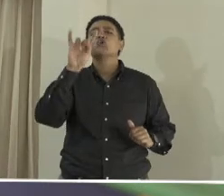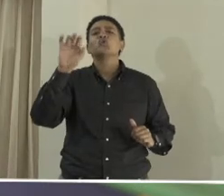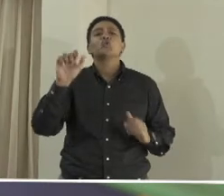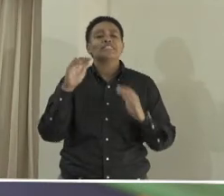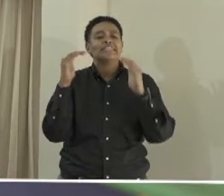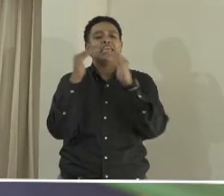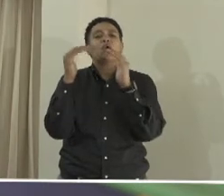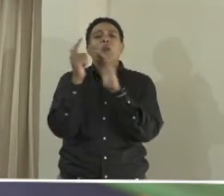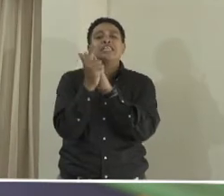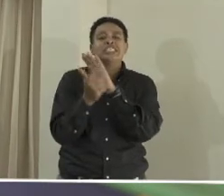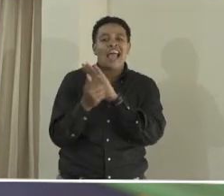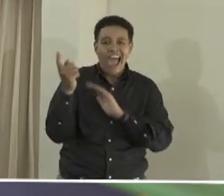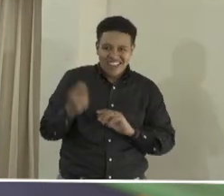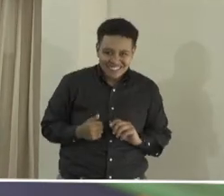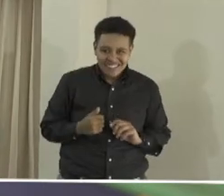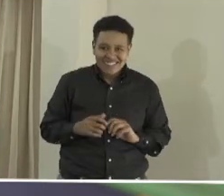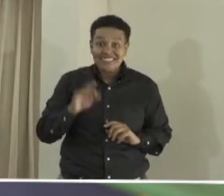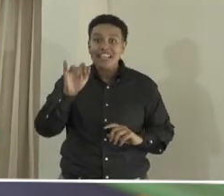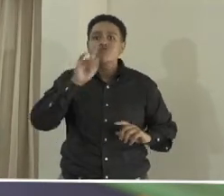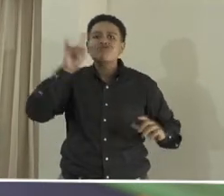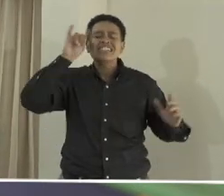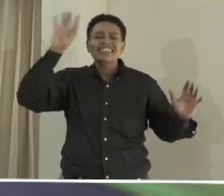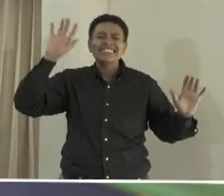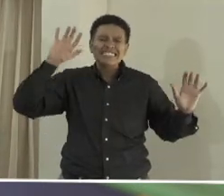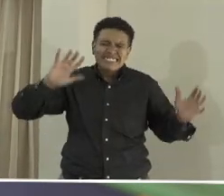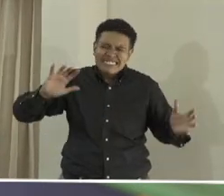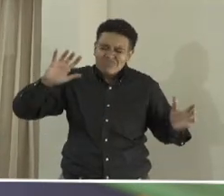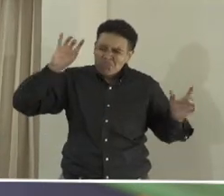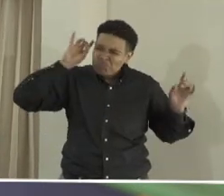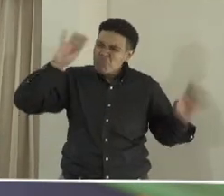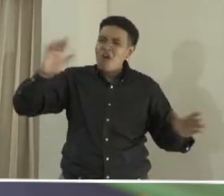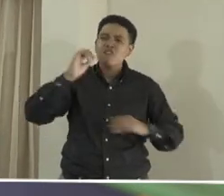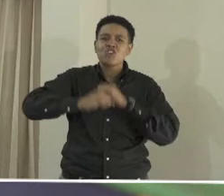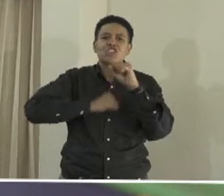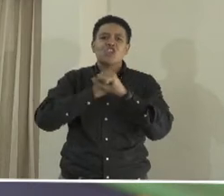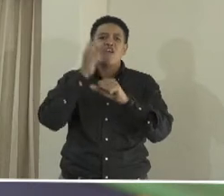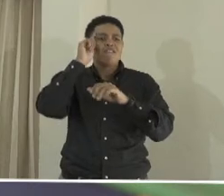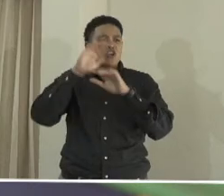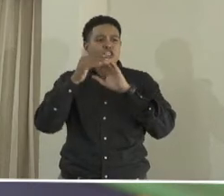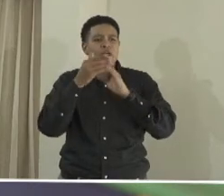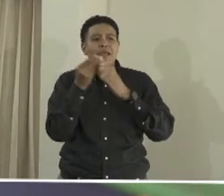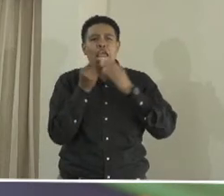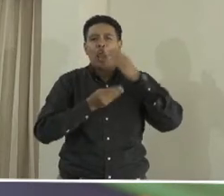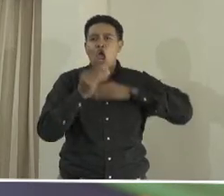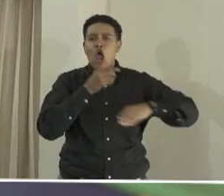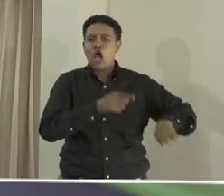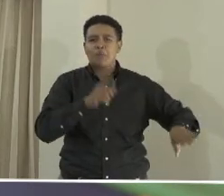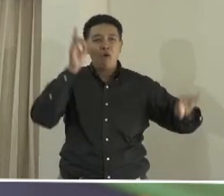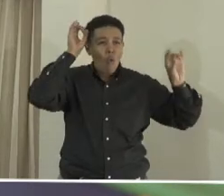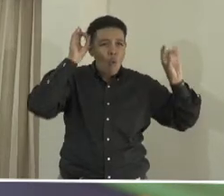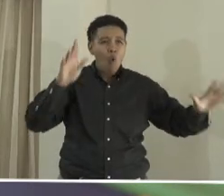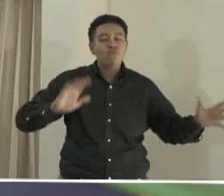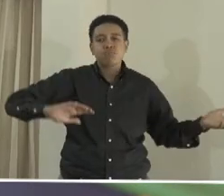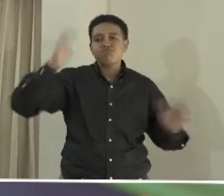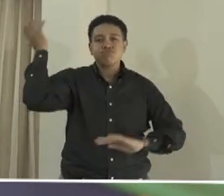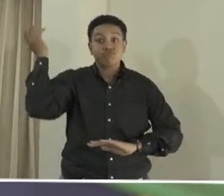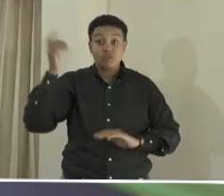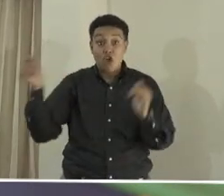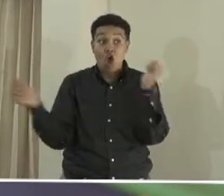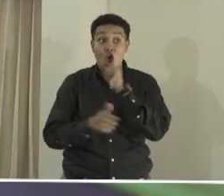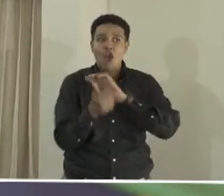Act. This was a disastrous year for the Jamaican economy. Under the act, there